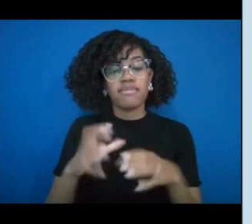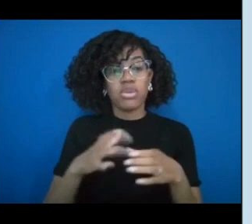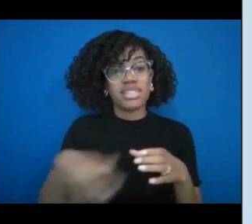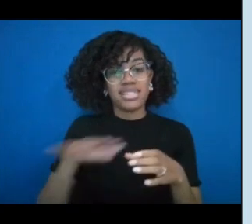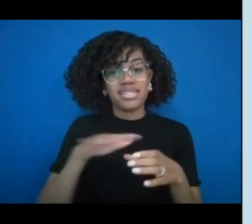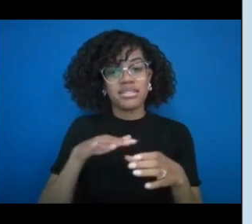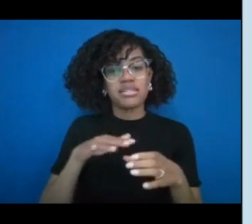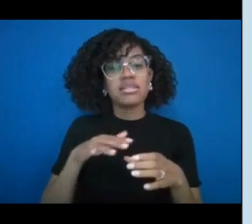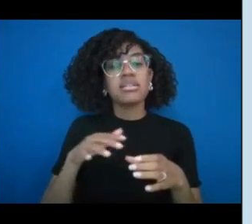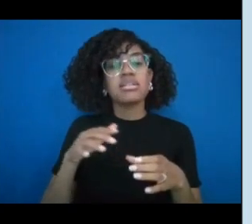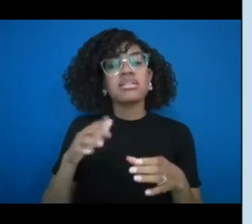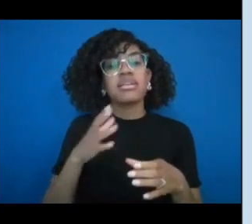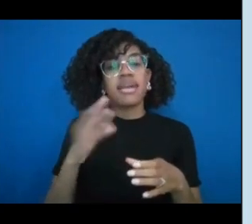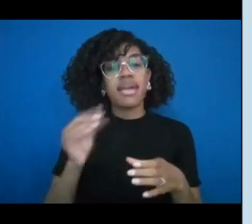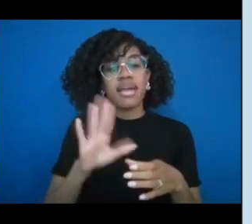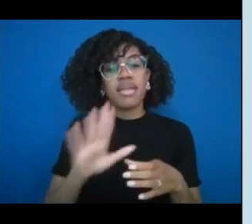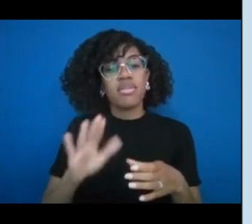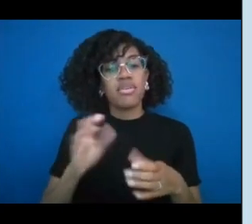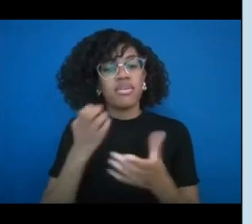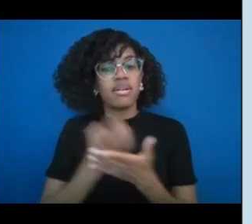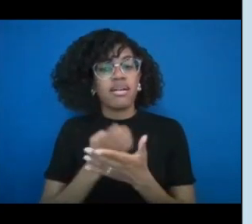enhancing existing training programs.